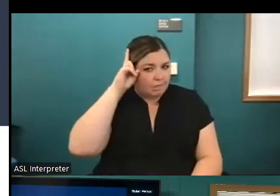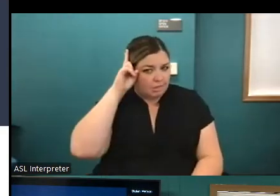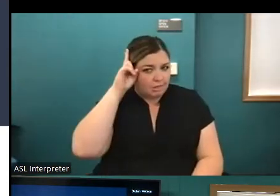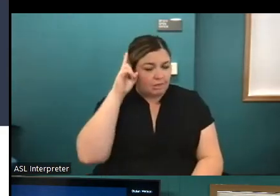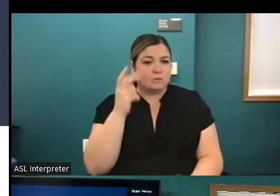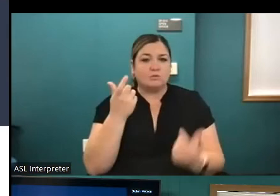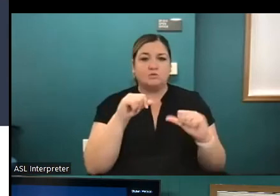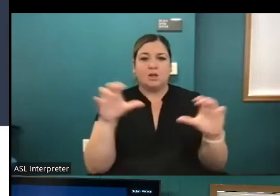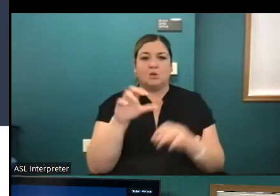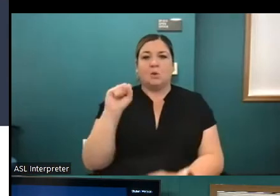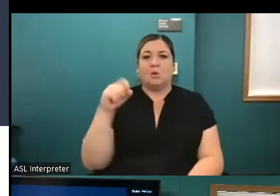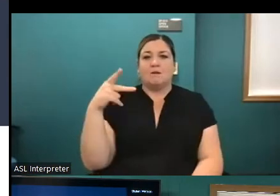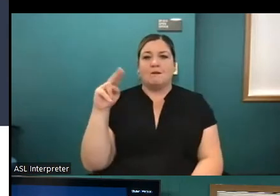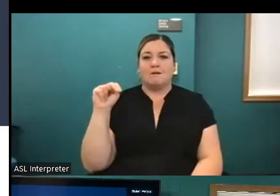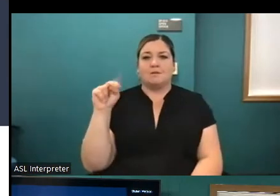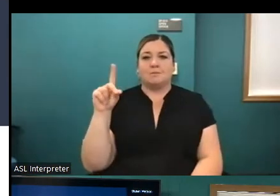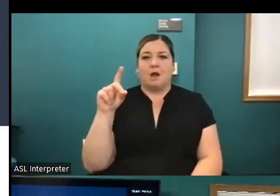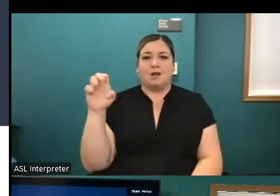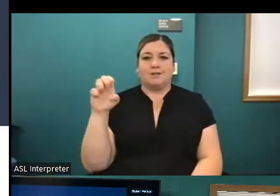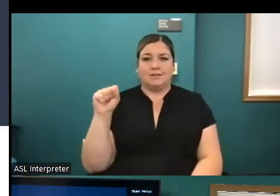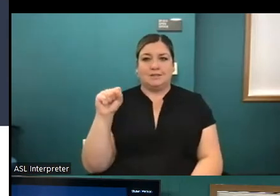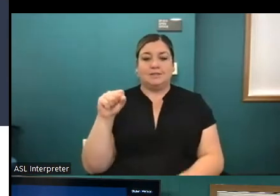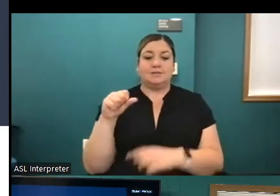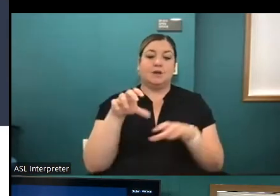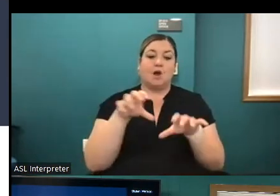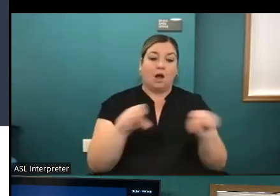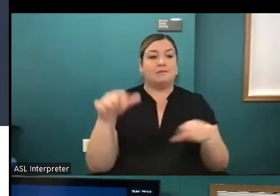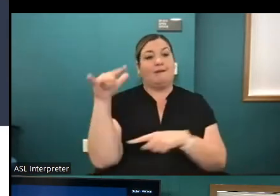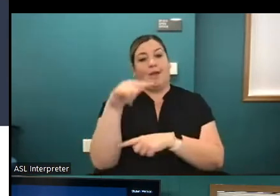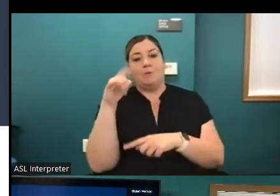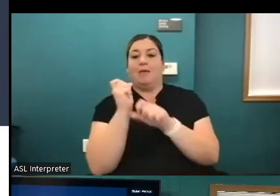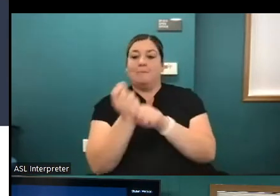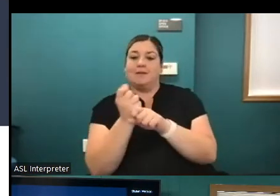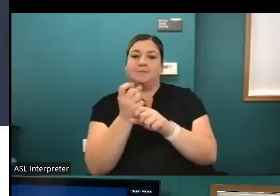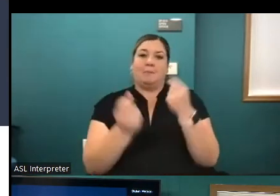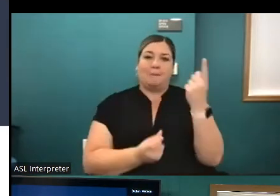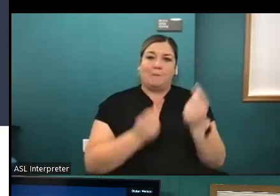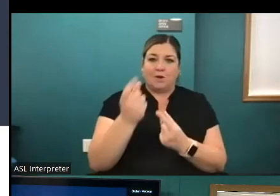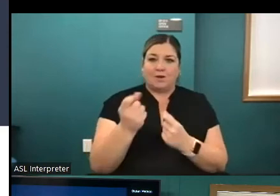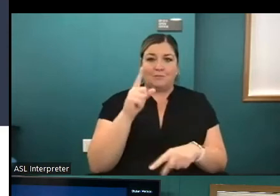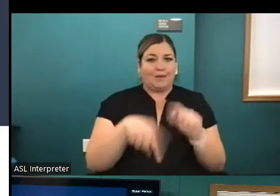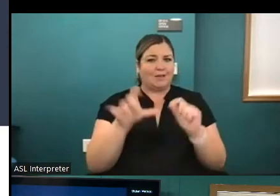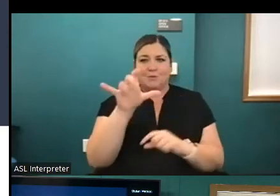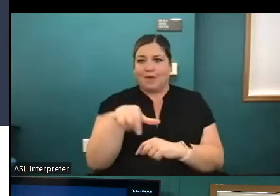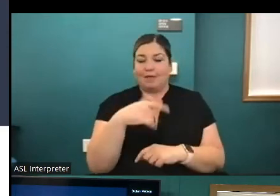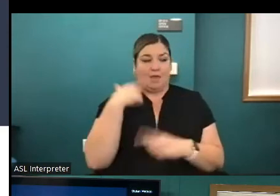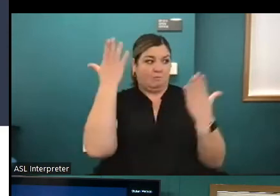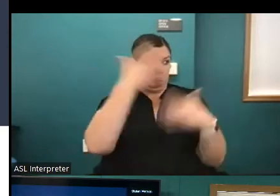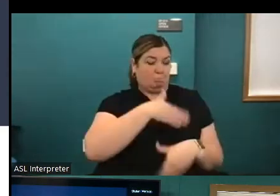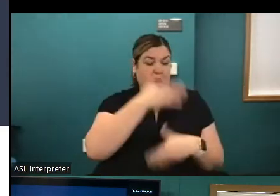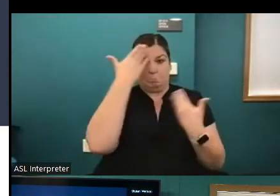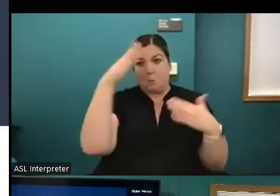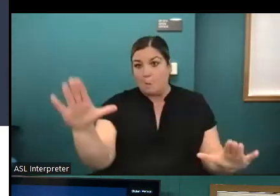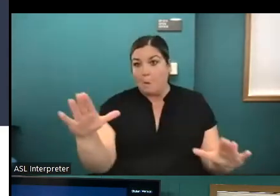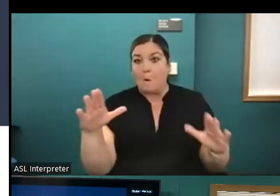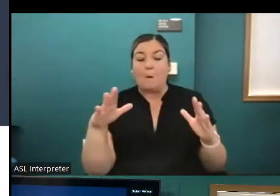and do spondies, which are hot dog, airplane, baseball, popcorn. If we can't do that, they can't repeat that, they don't know those, they don't have the language for